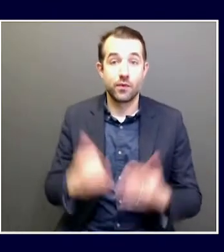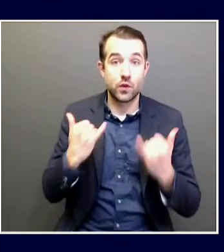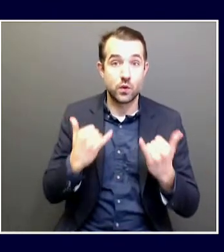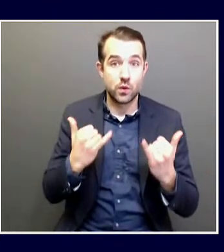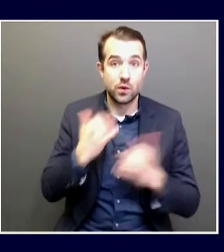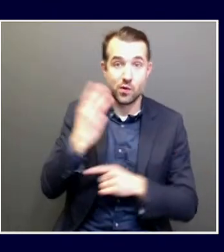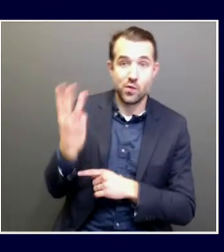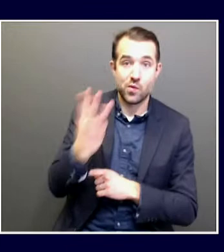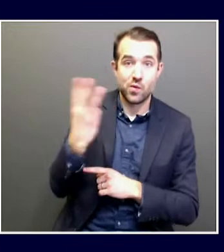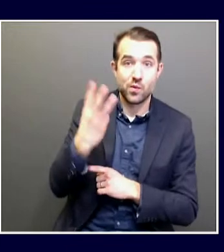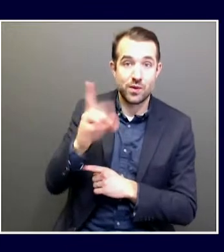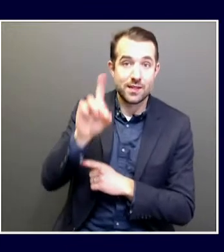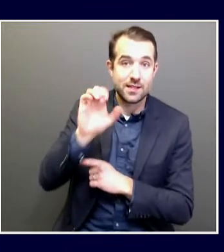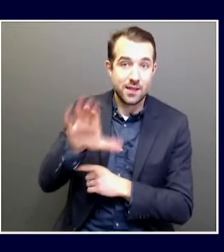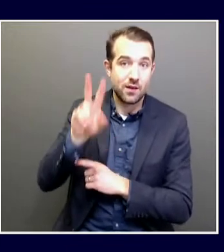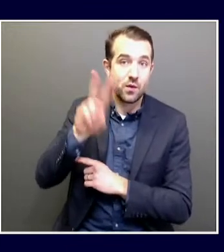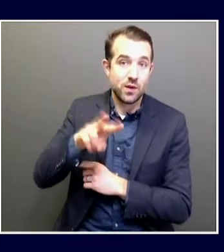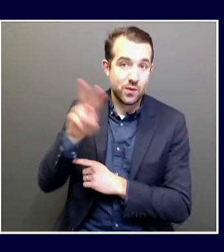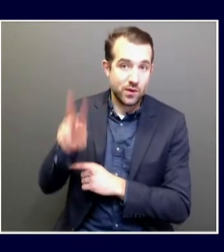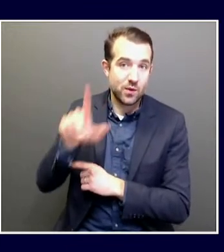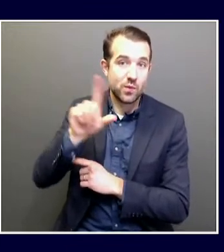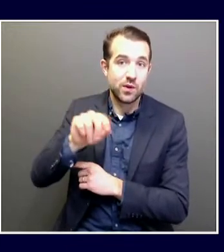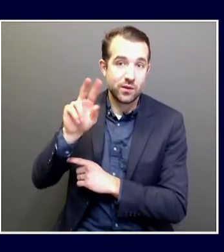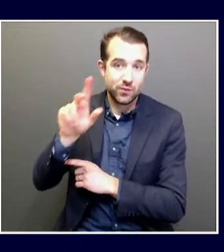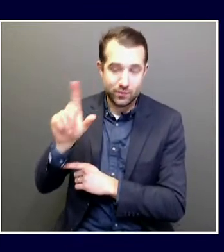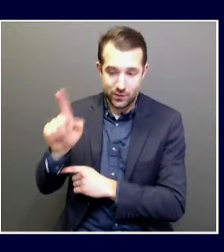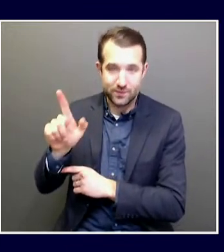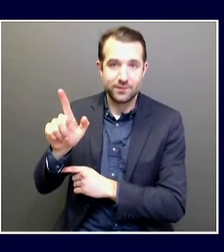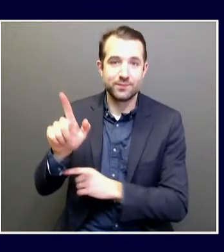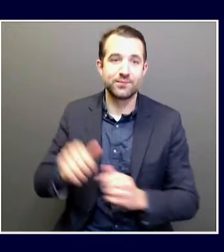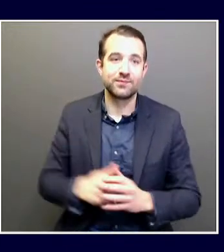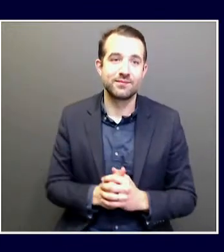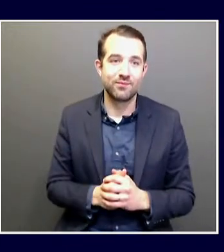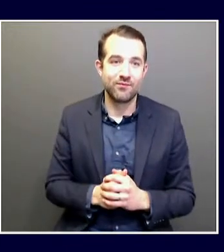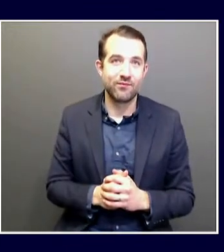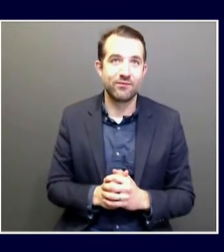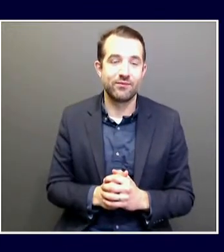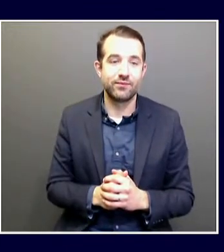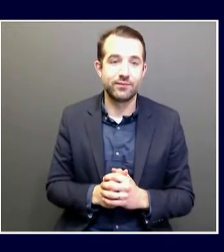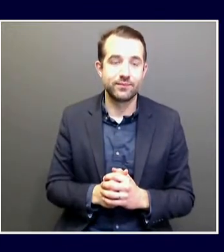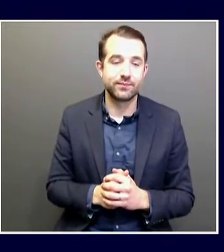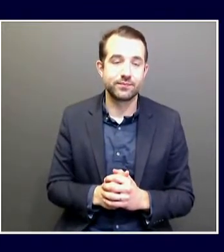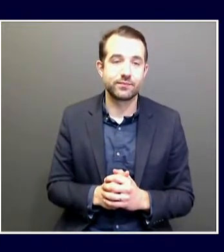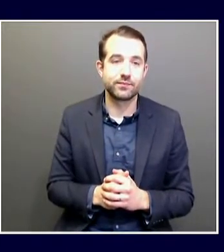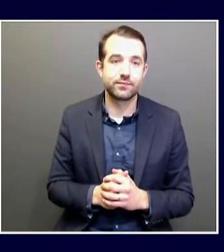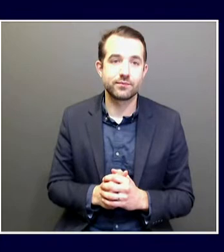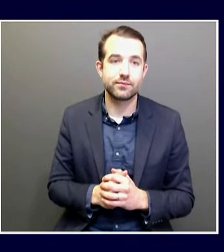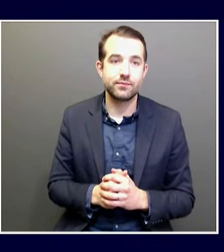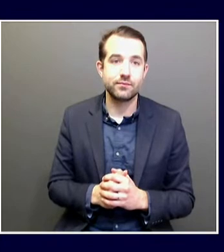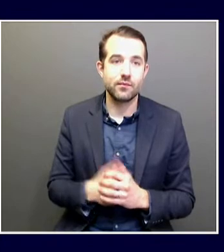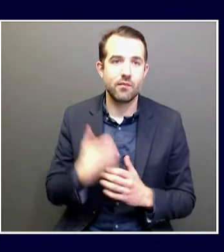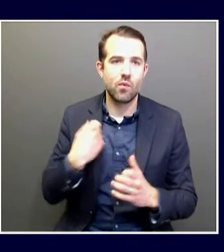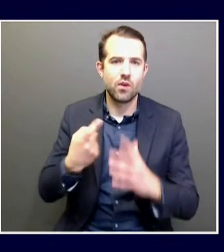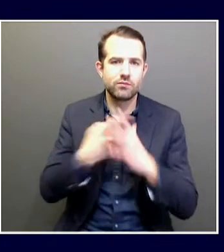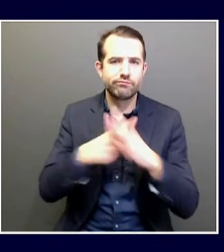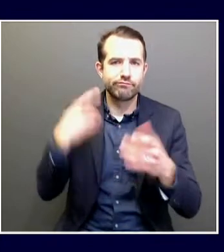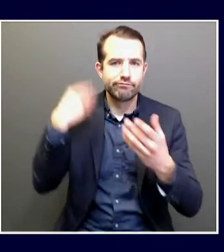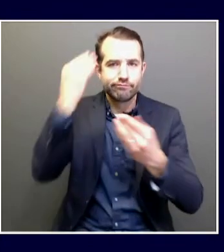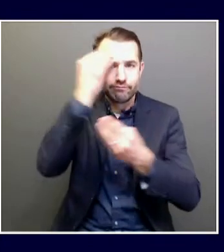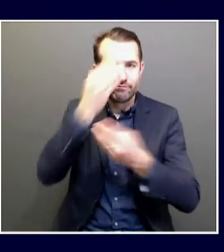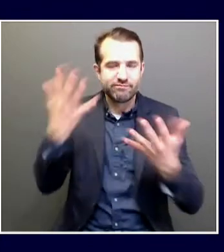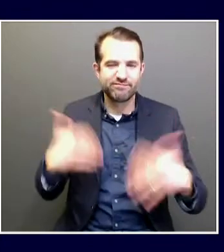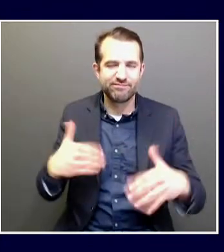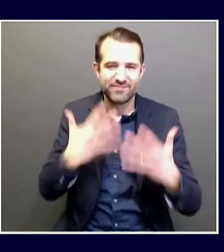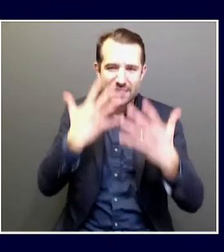Wednesday, December 22nd, 2021. We begin today's update on yet another